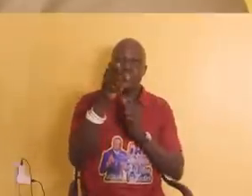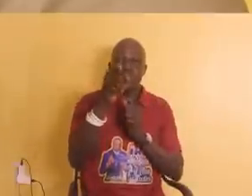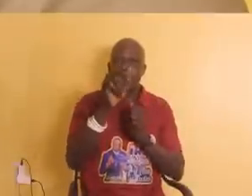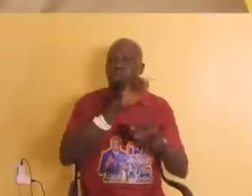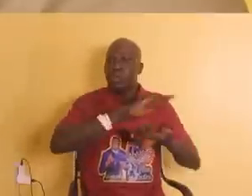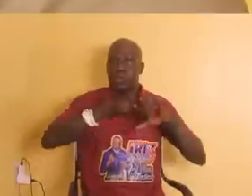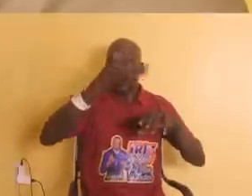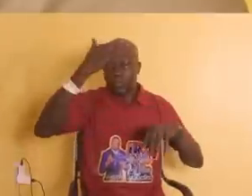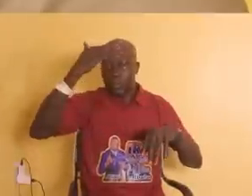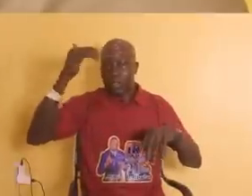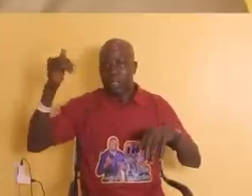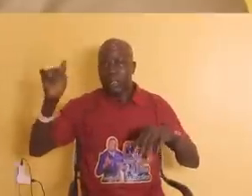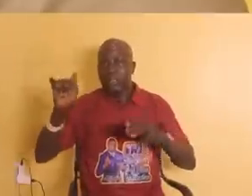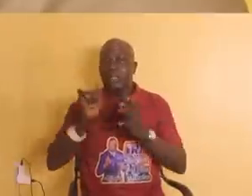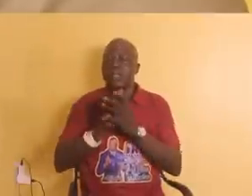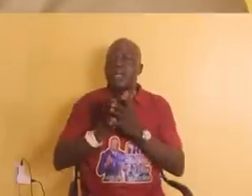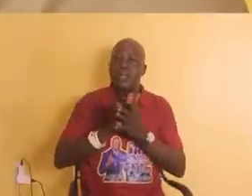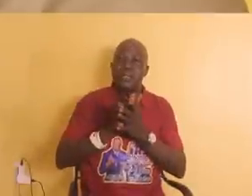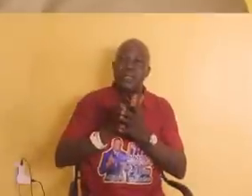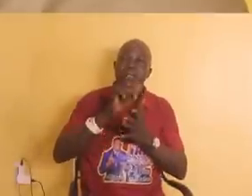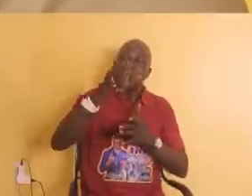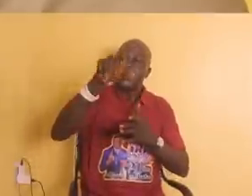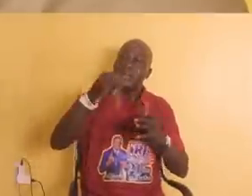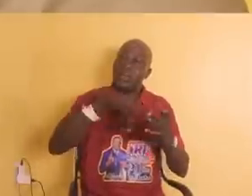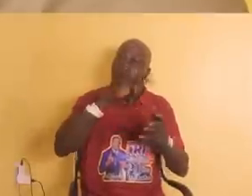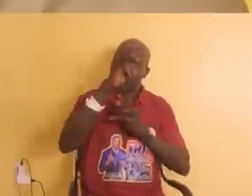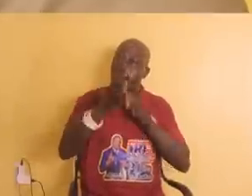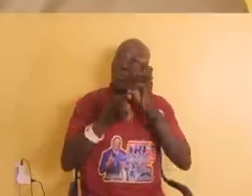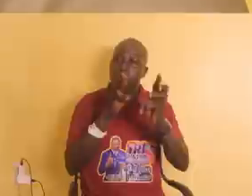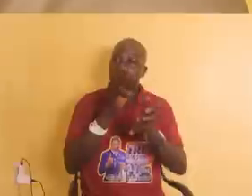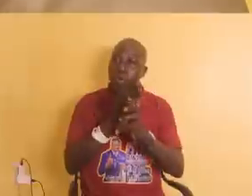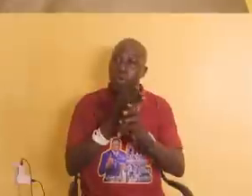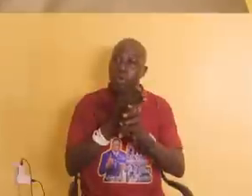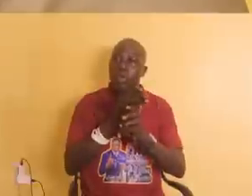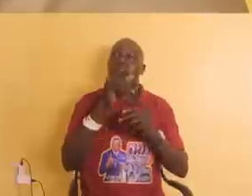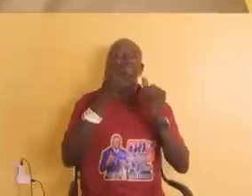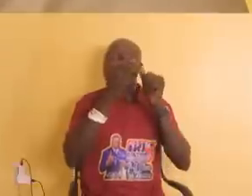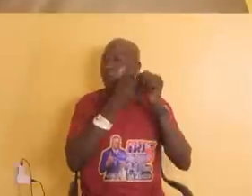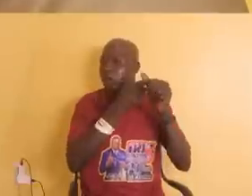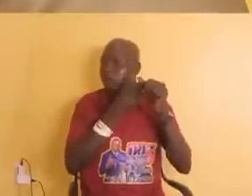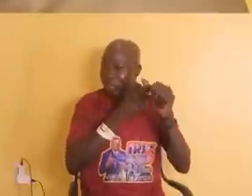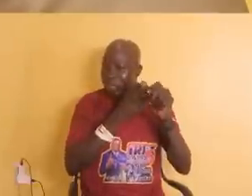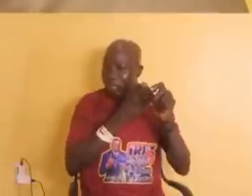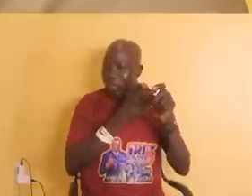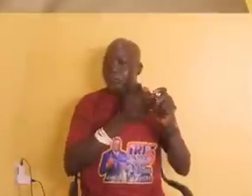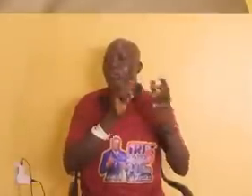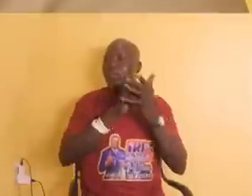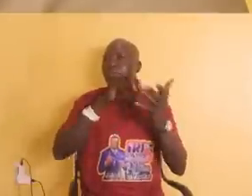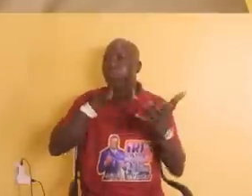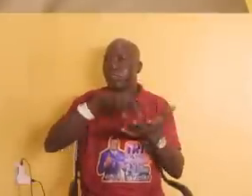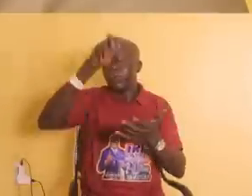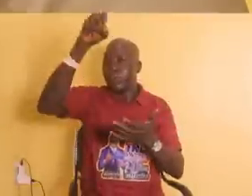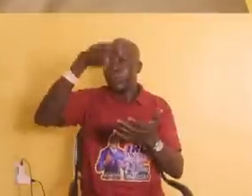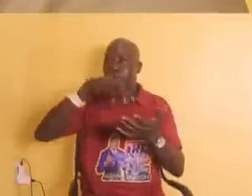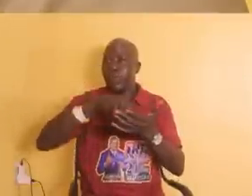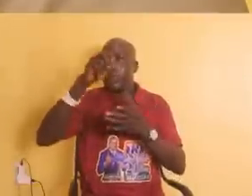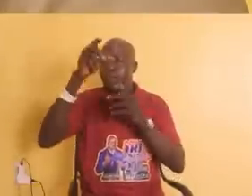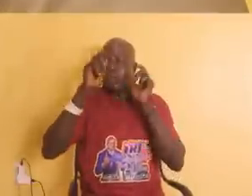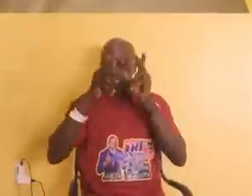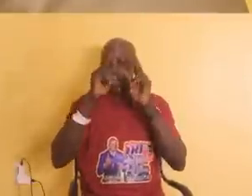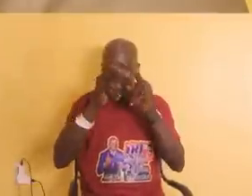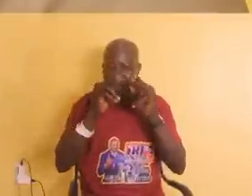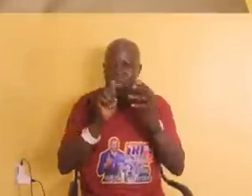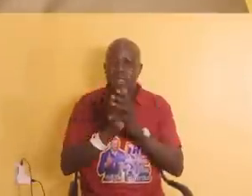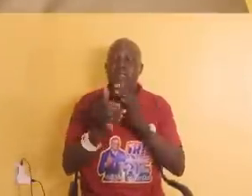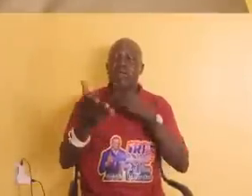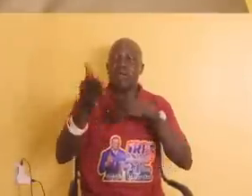Mo gbàgbé o. Don't forget. Wí pé. That. Ilé ayé yìí. This world. Bó ṣe ń sáré. As it's running. Tó ń fò. As it's flying. Tó ń sáré. It's running.